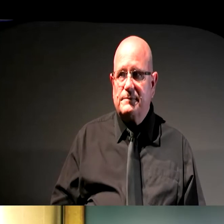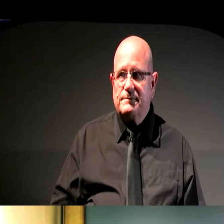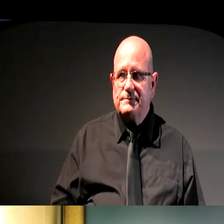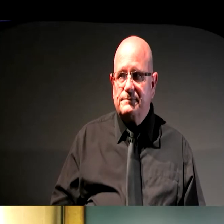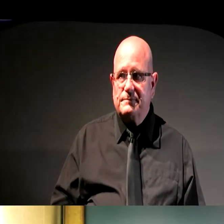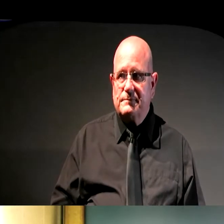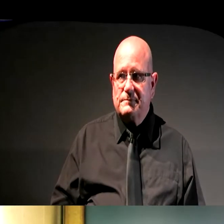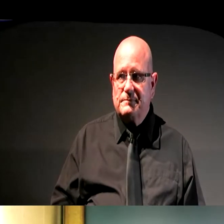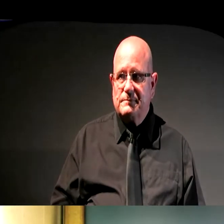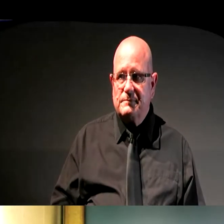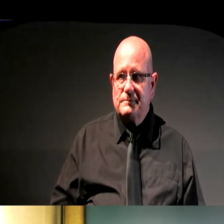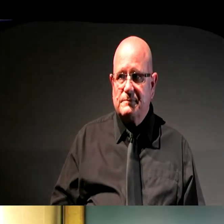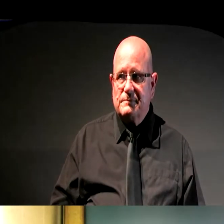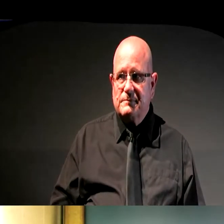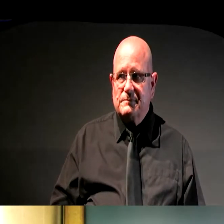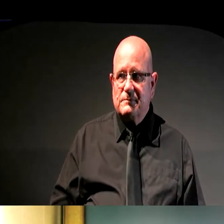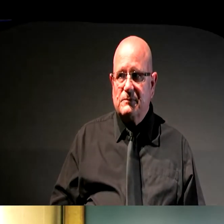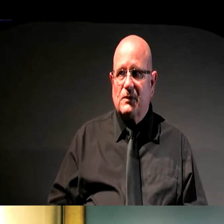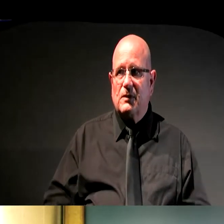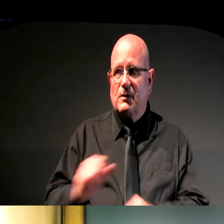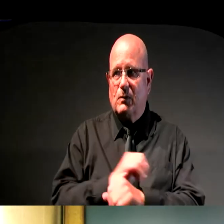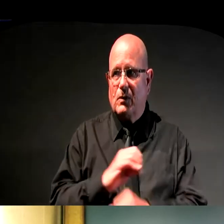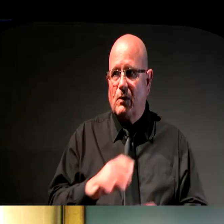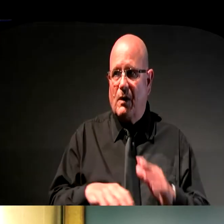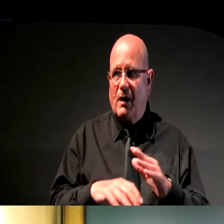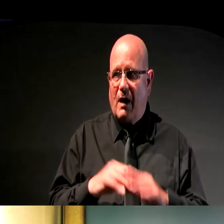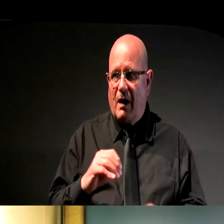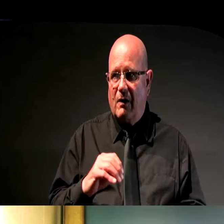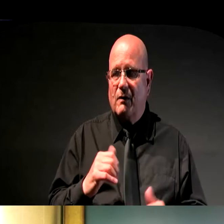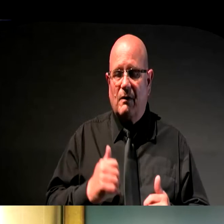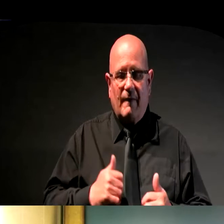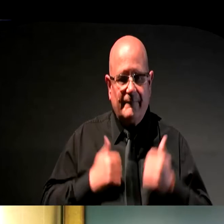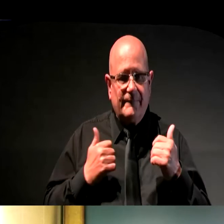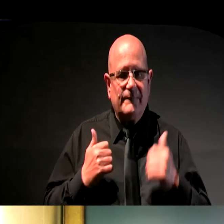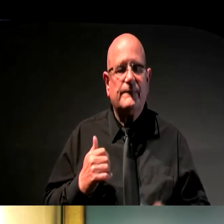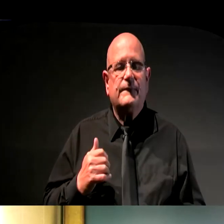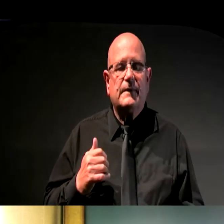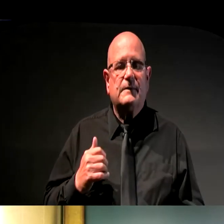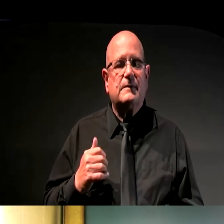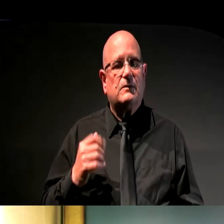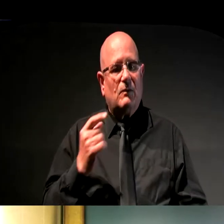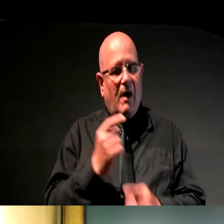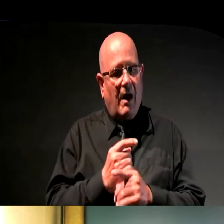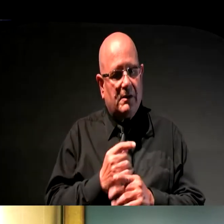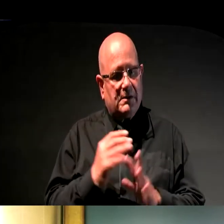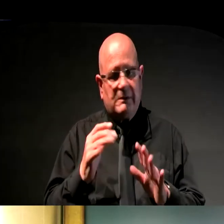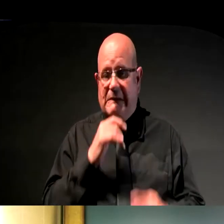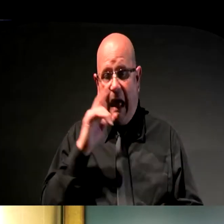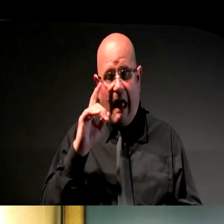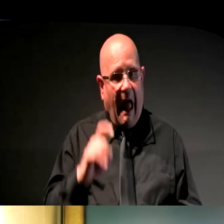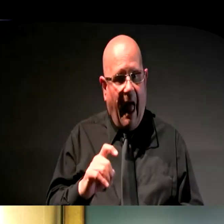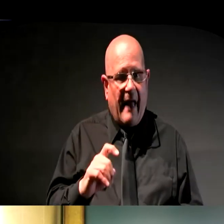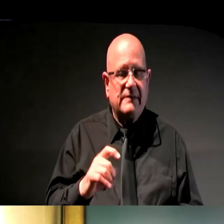what a neurotypical person could do in a similar realm. Right. And so wrapping this up, we're not asking folks who